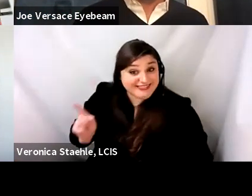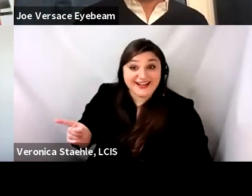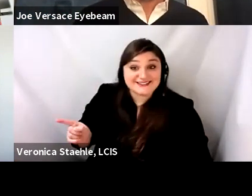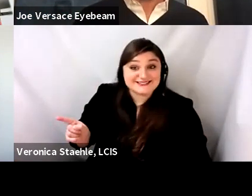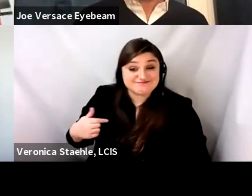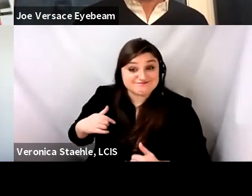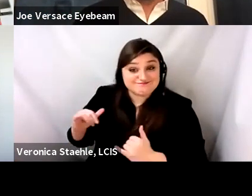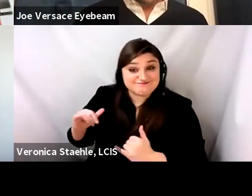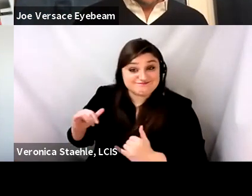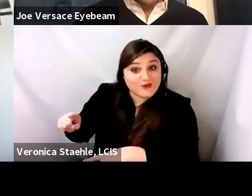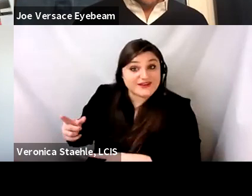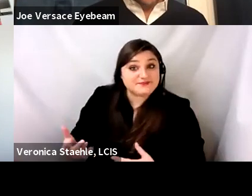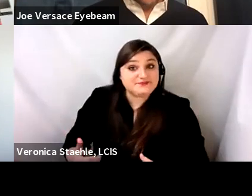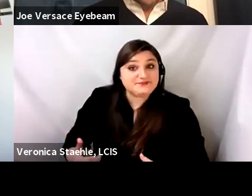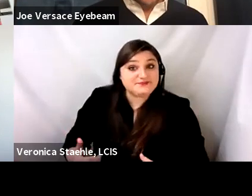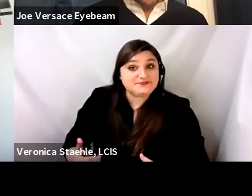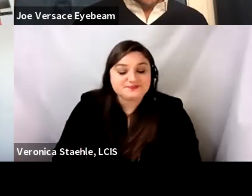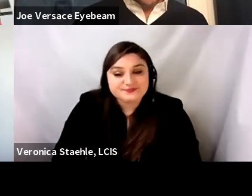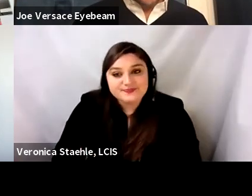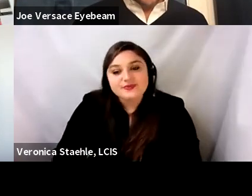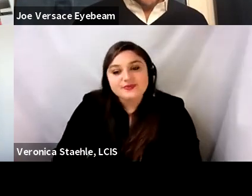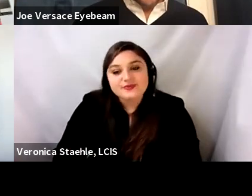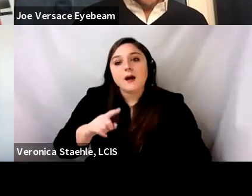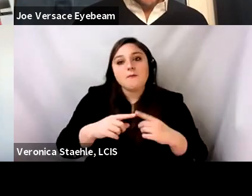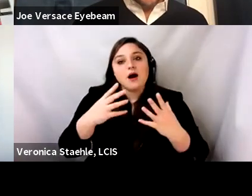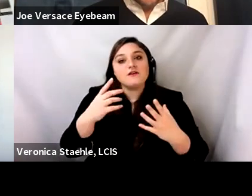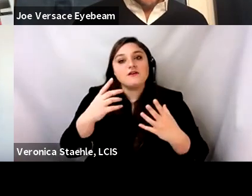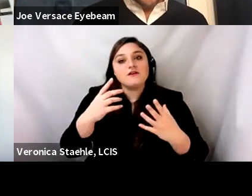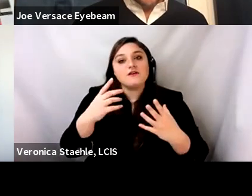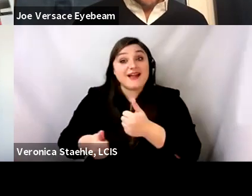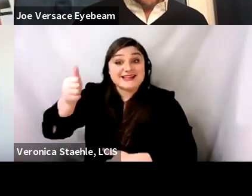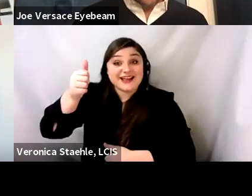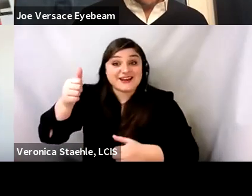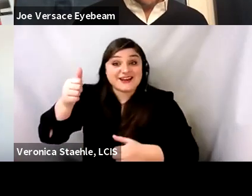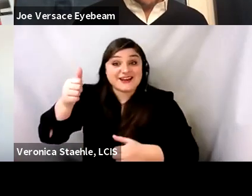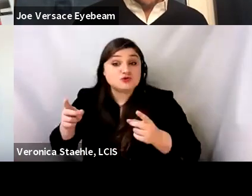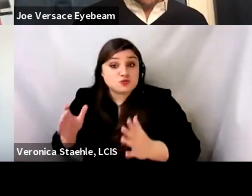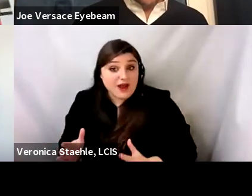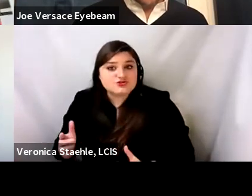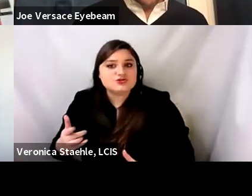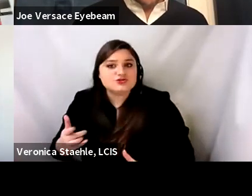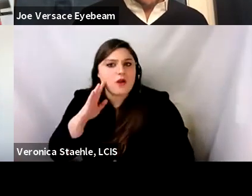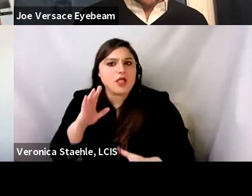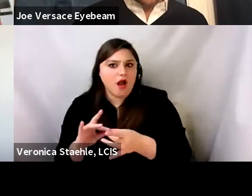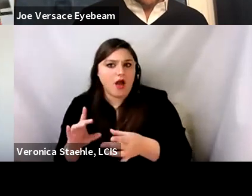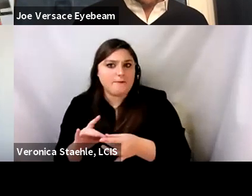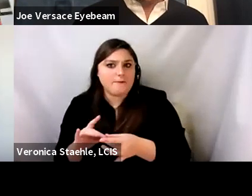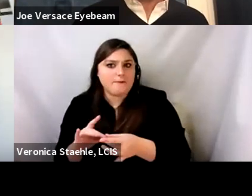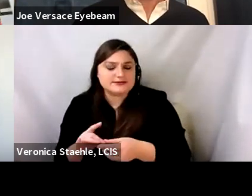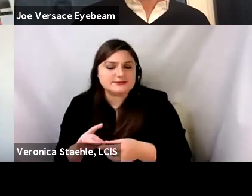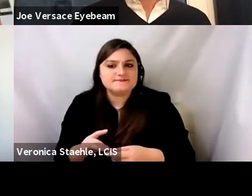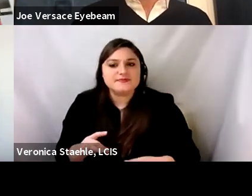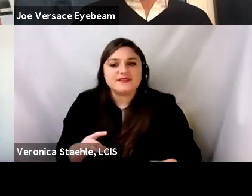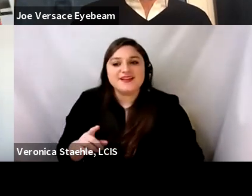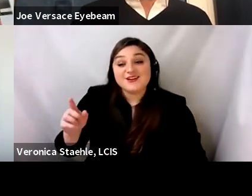before, Judy, that you asked about with respect to the executive directors, you know, I think, you know, Francis